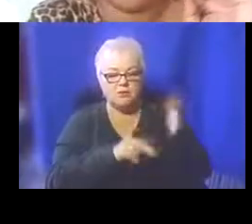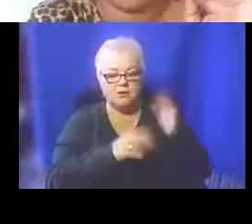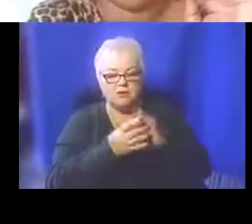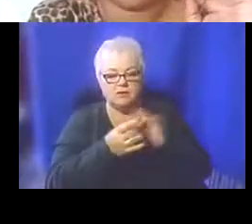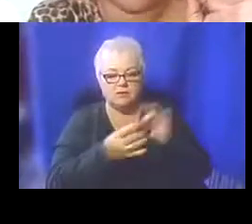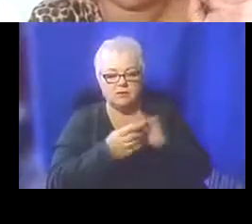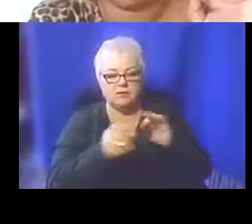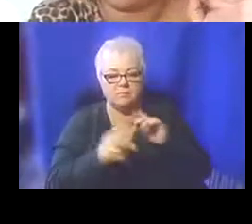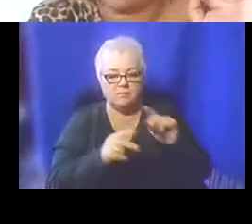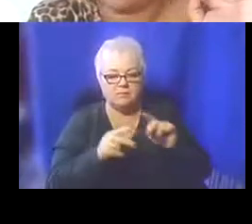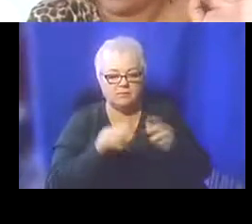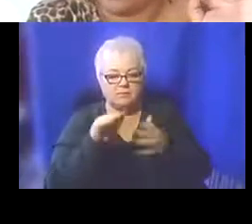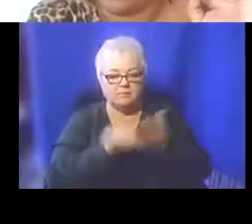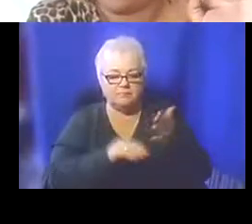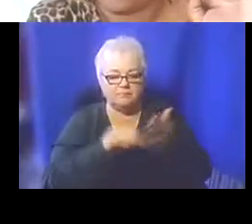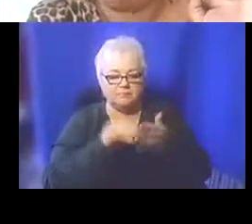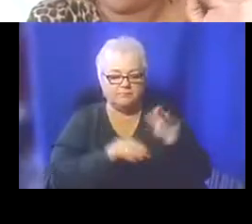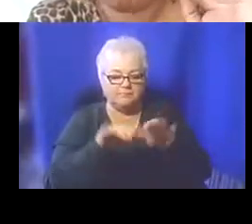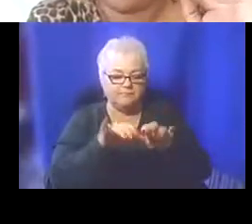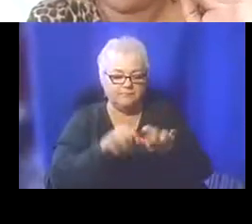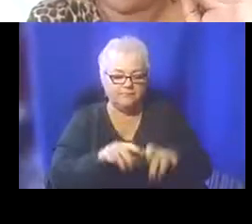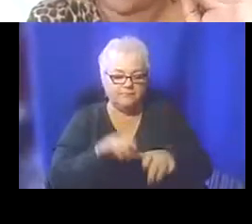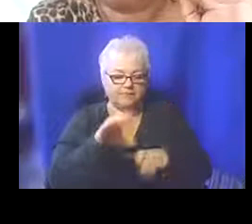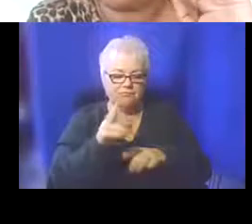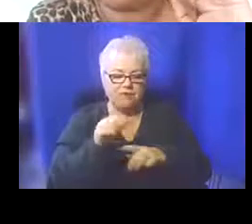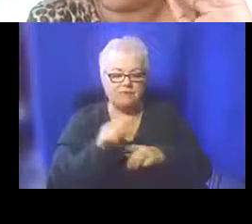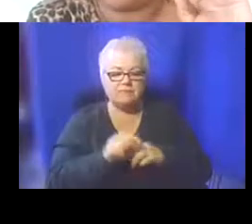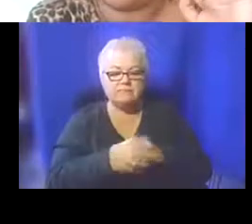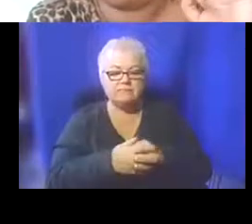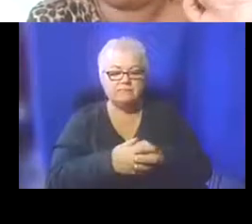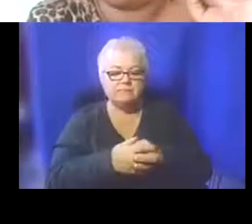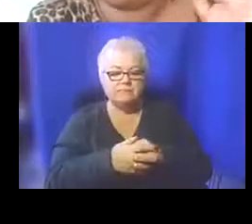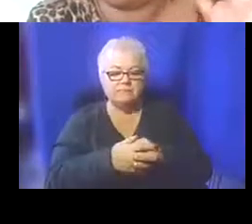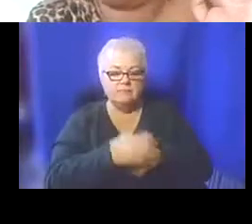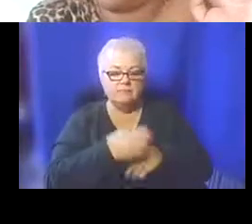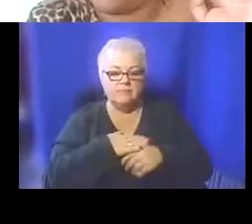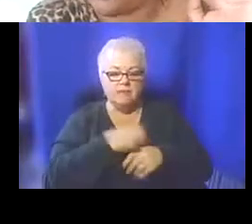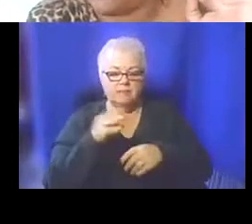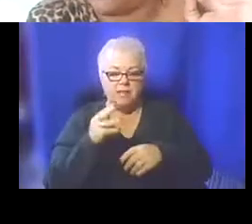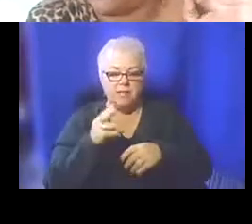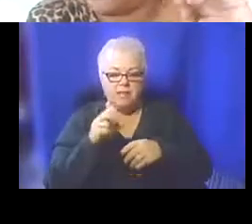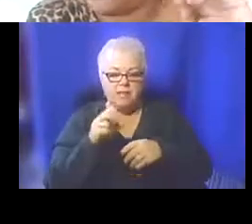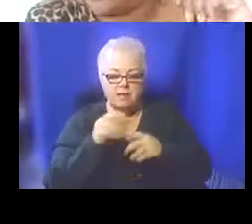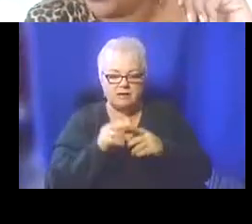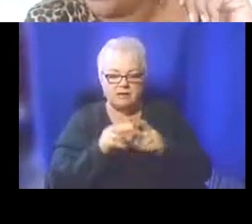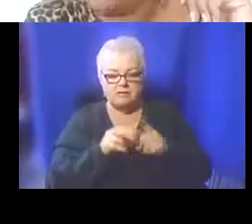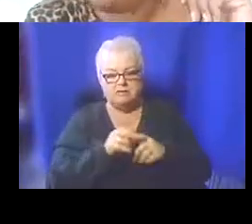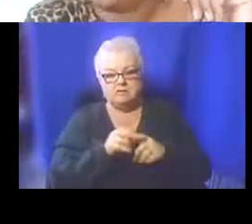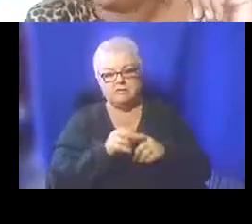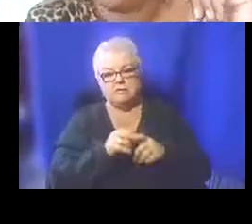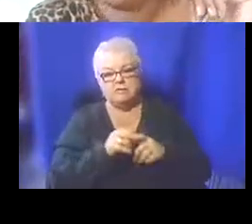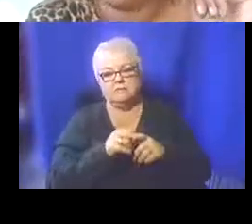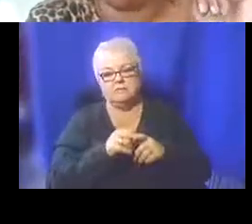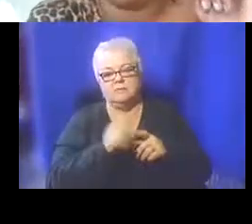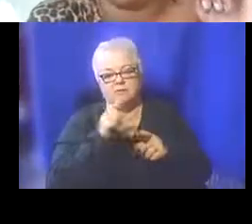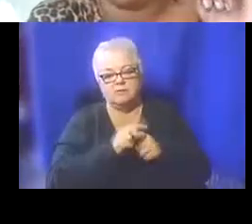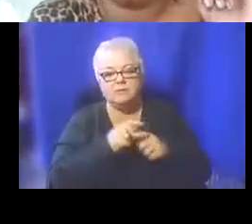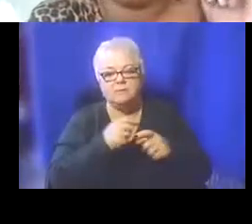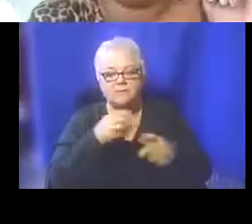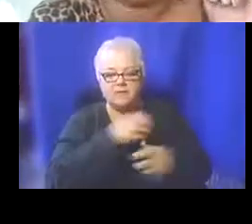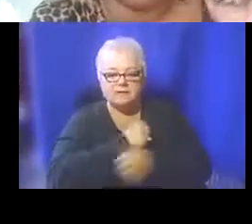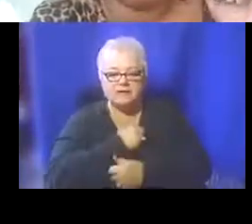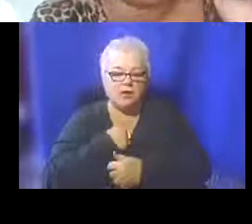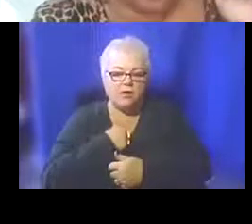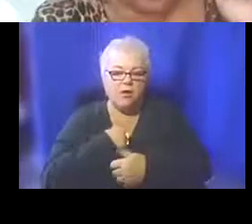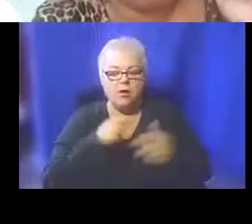filling in the chat as well. I find my high melanin content brothers in the military have difficulty opening up